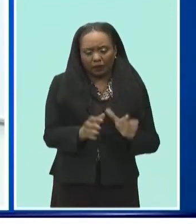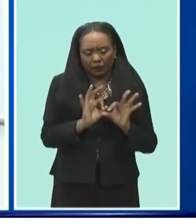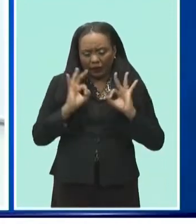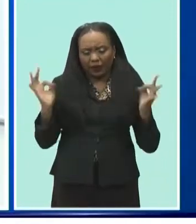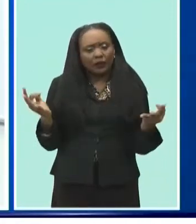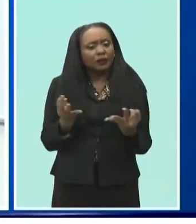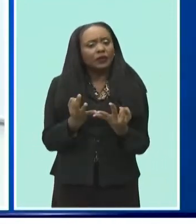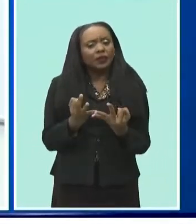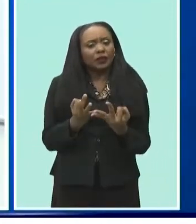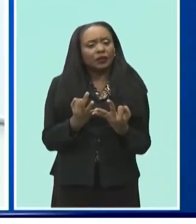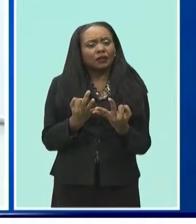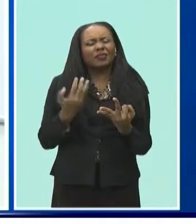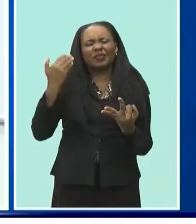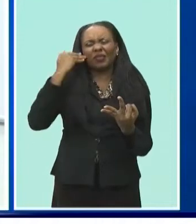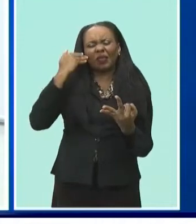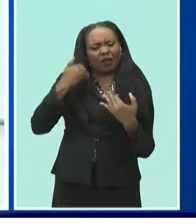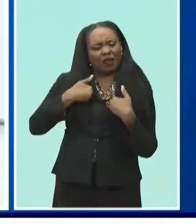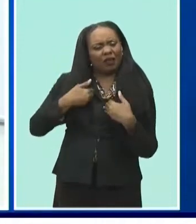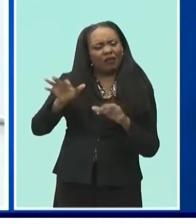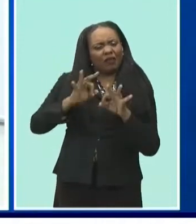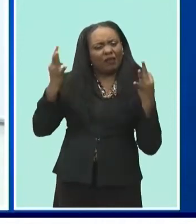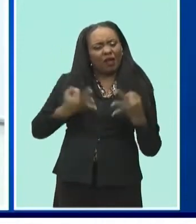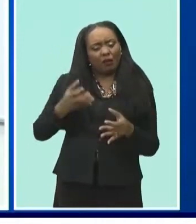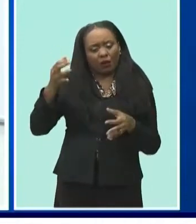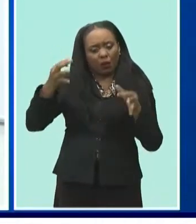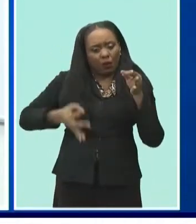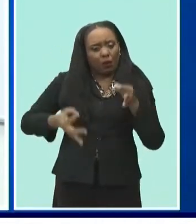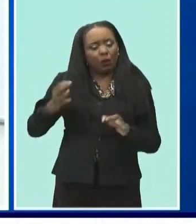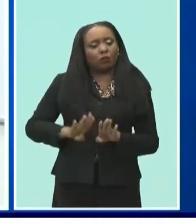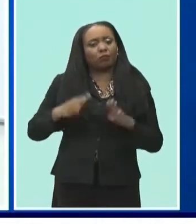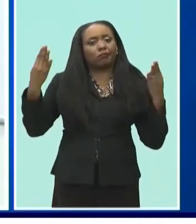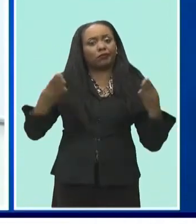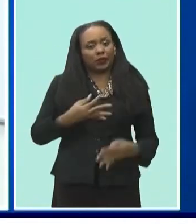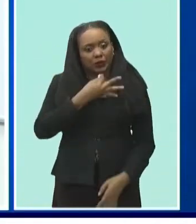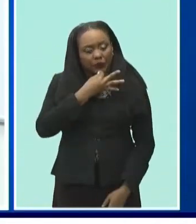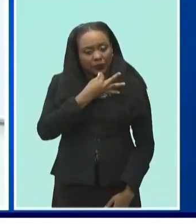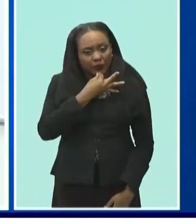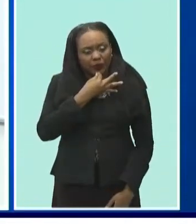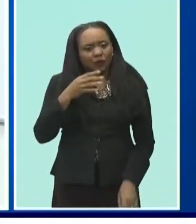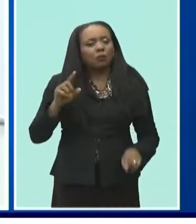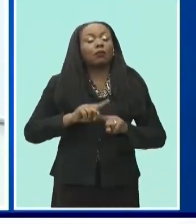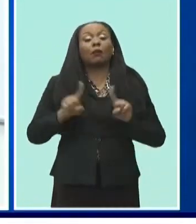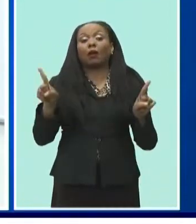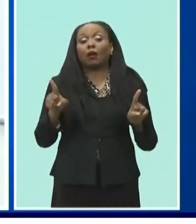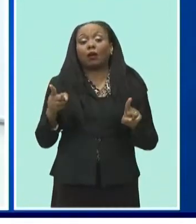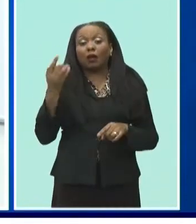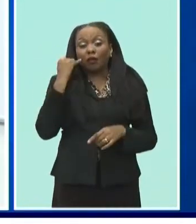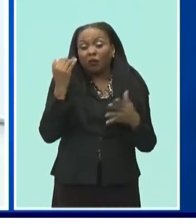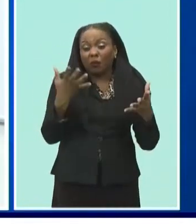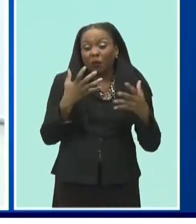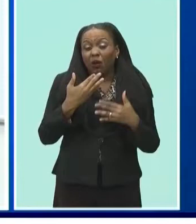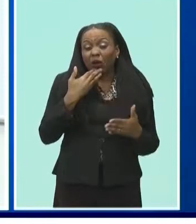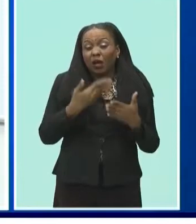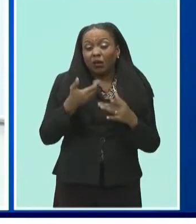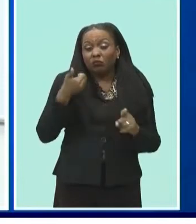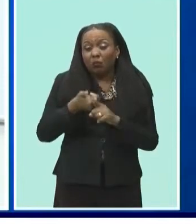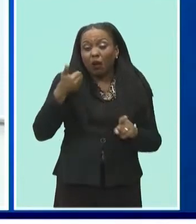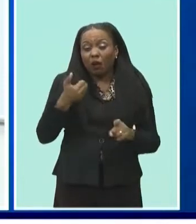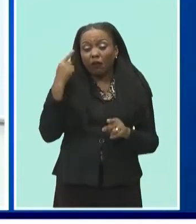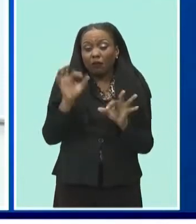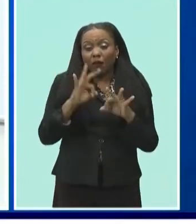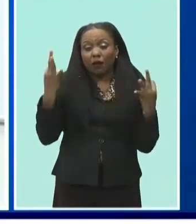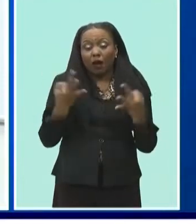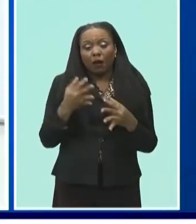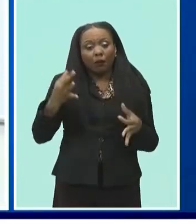there is supposed to be the family court open very shortly, but in order for the family court to be effective, it will need an